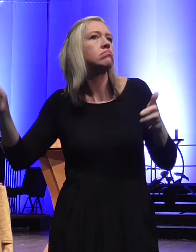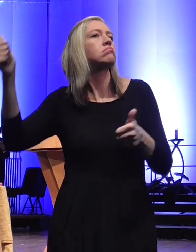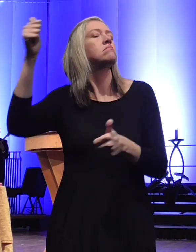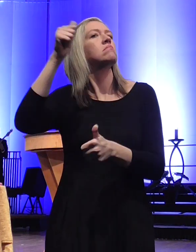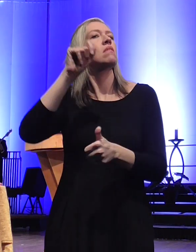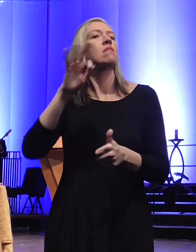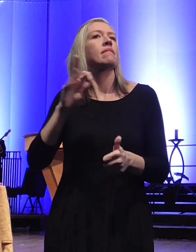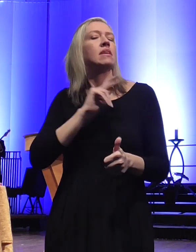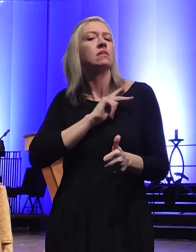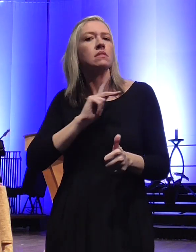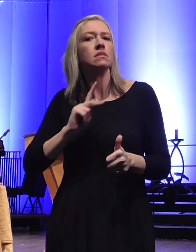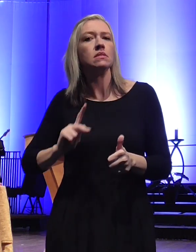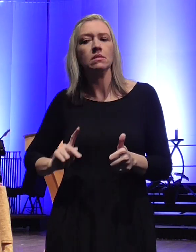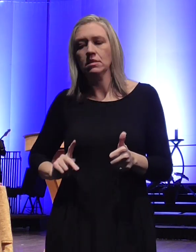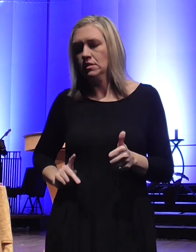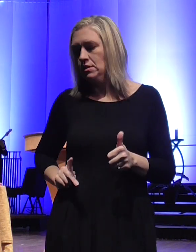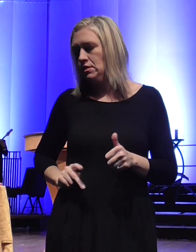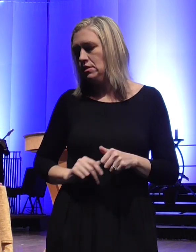Malchei Amlachim,